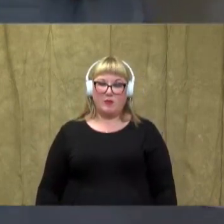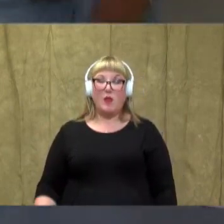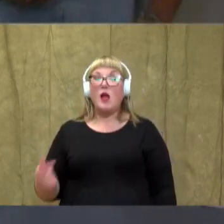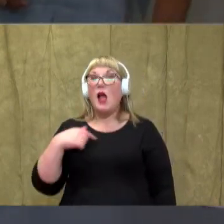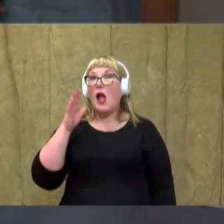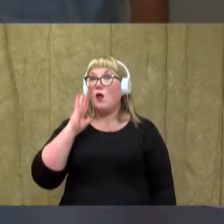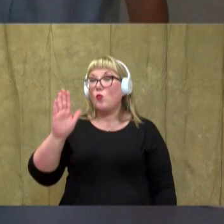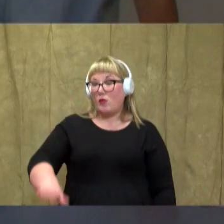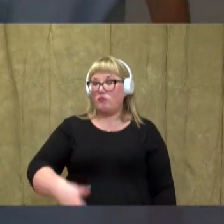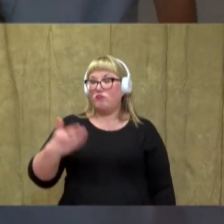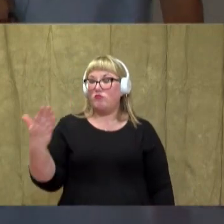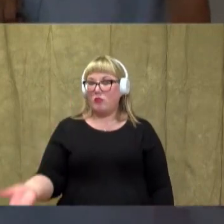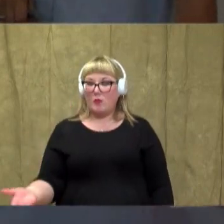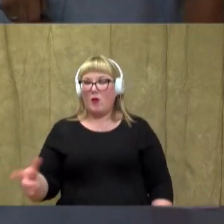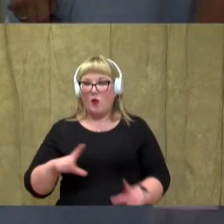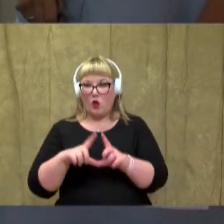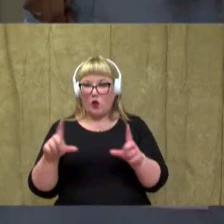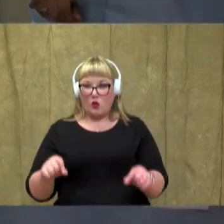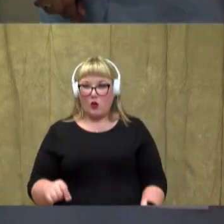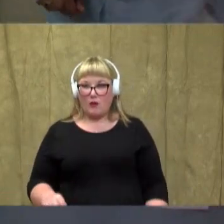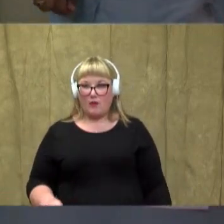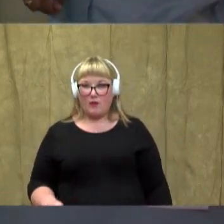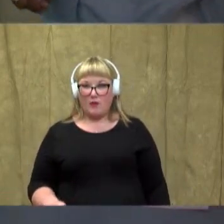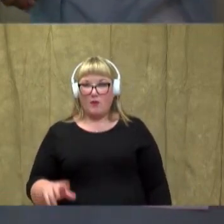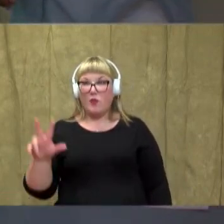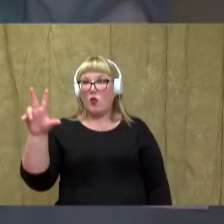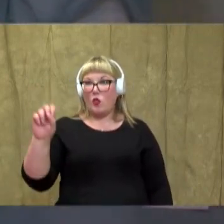I'm going to flip over a card.